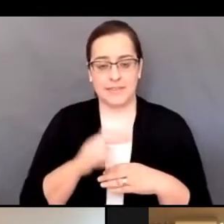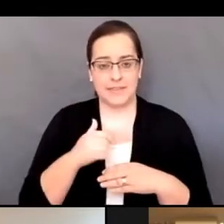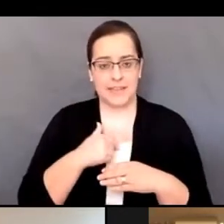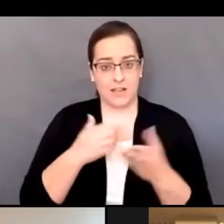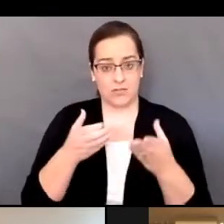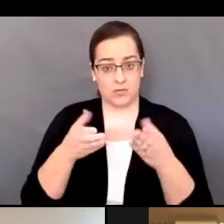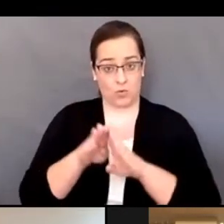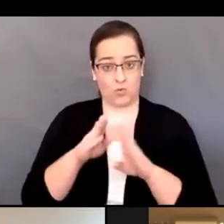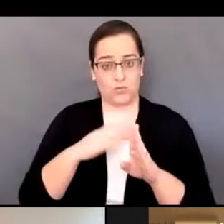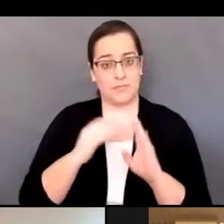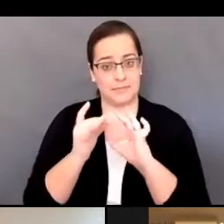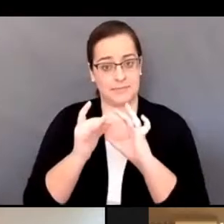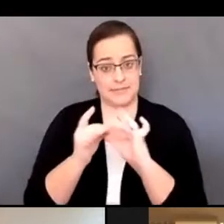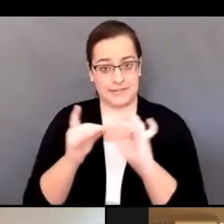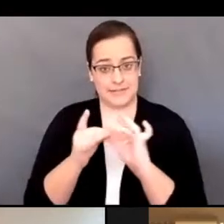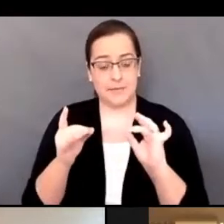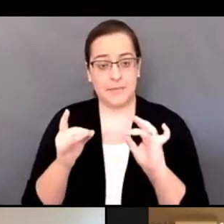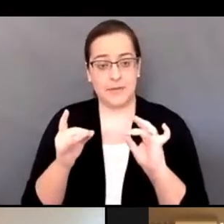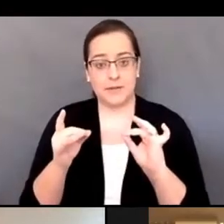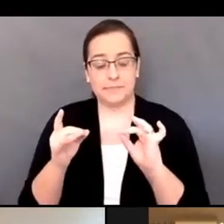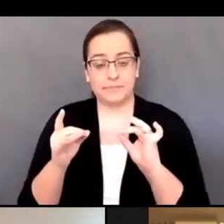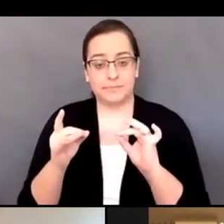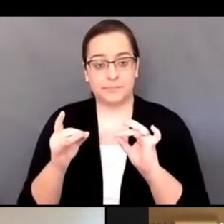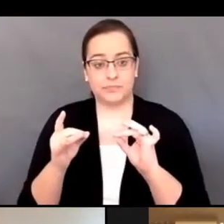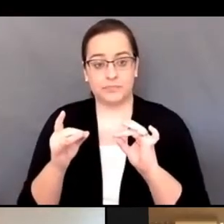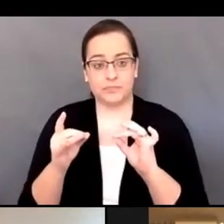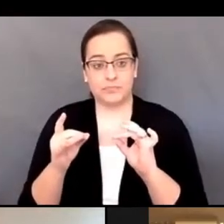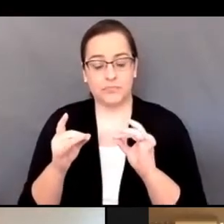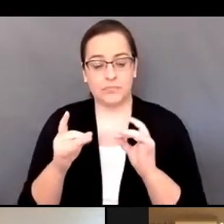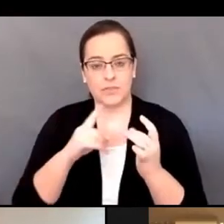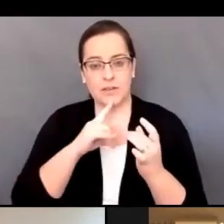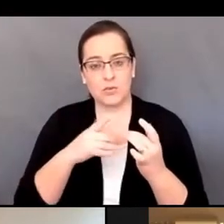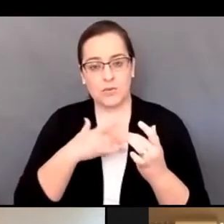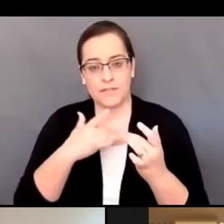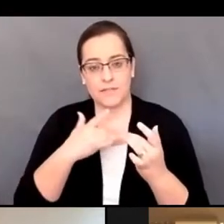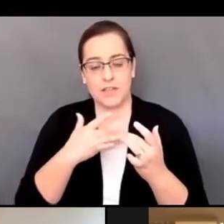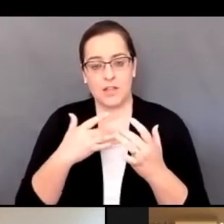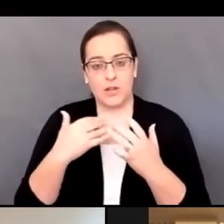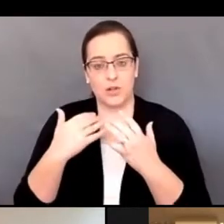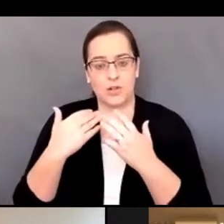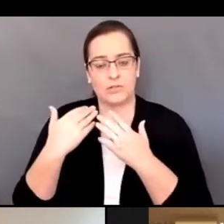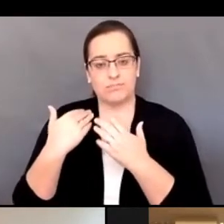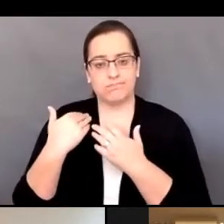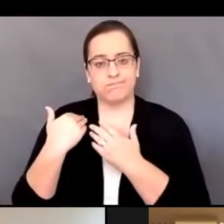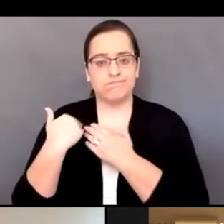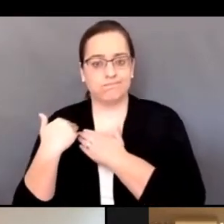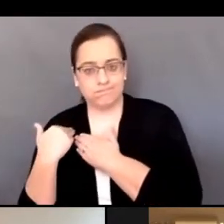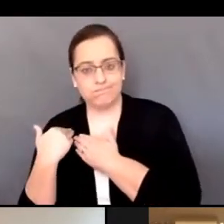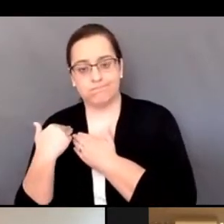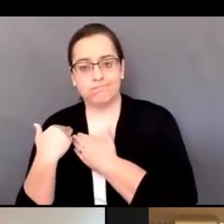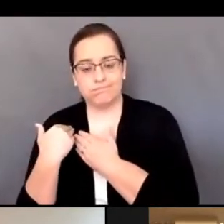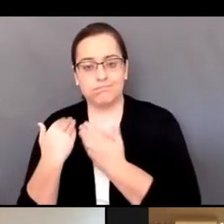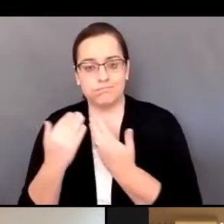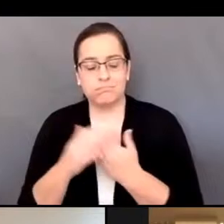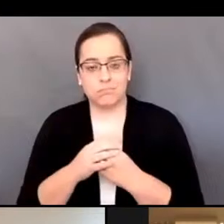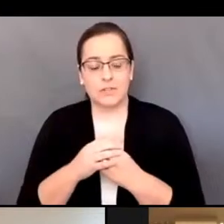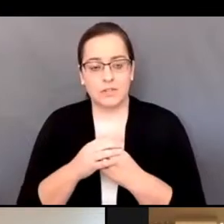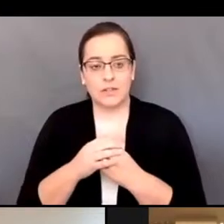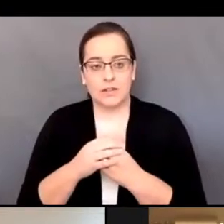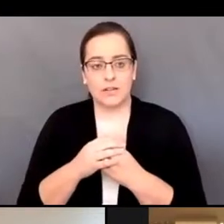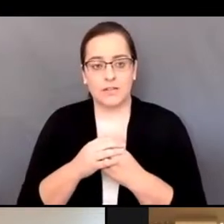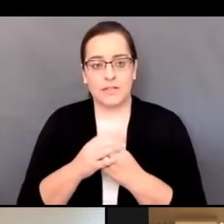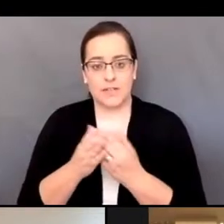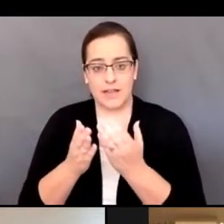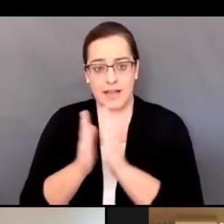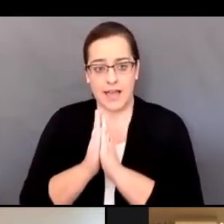close, this has been weighing very heavy on my heart. So I asked our